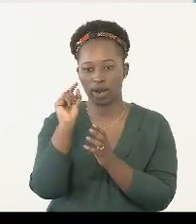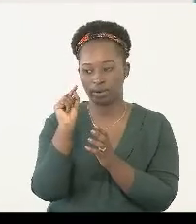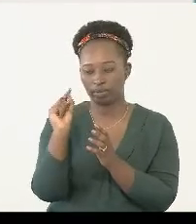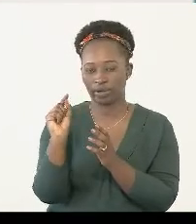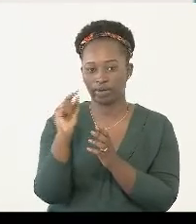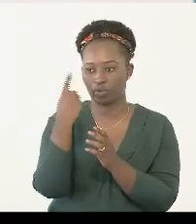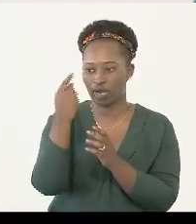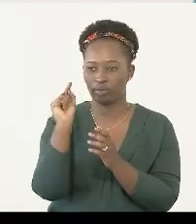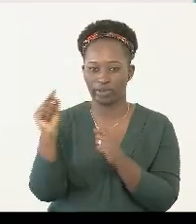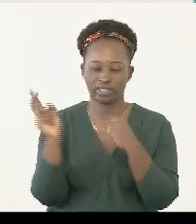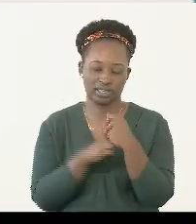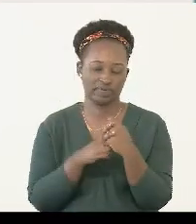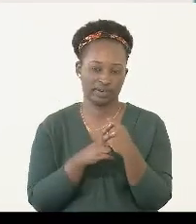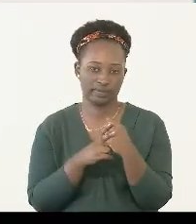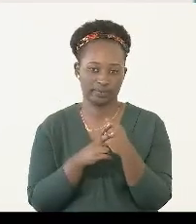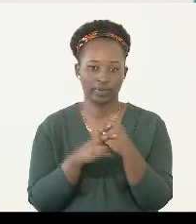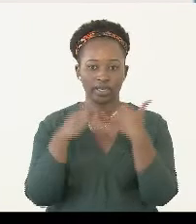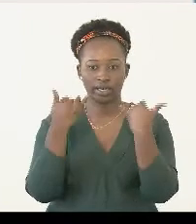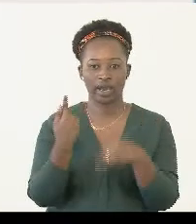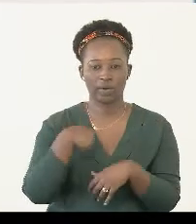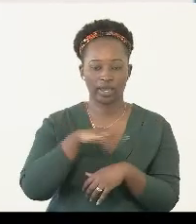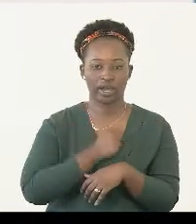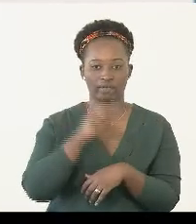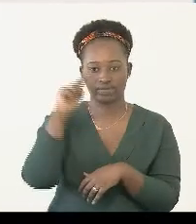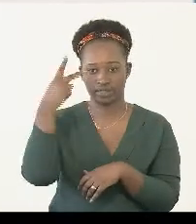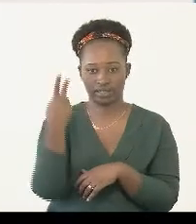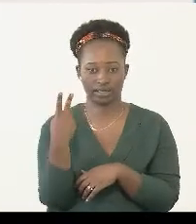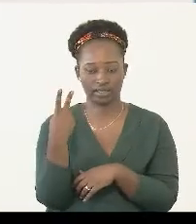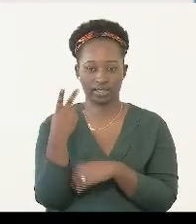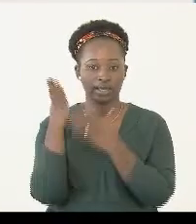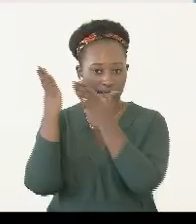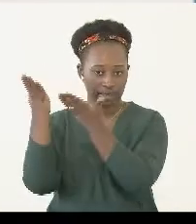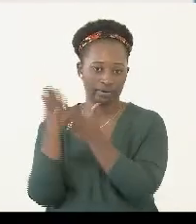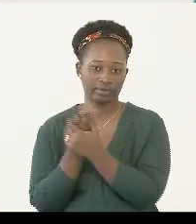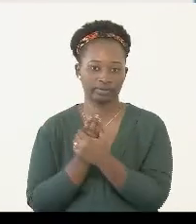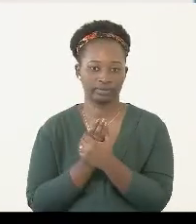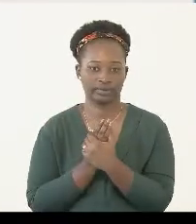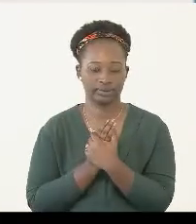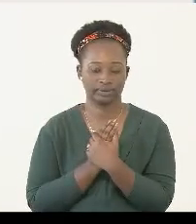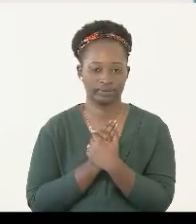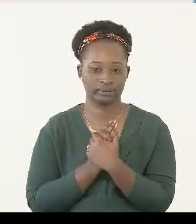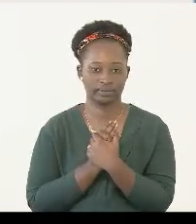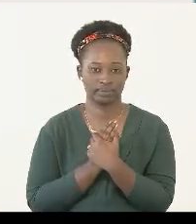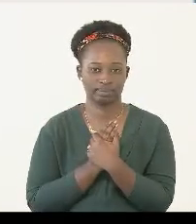1.730 grams per centimeter cubed. Now, if we have the second lining here,